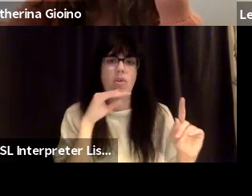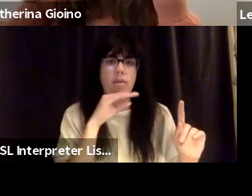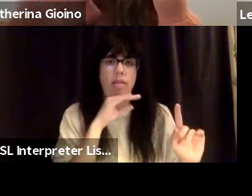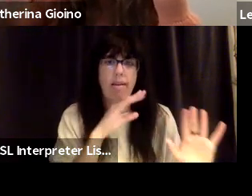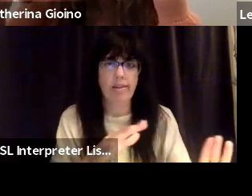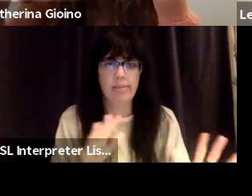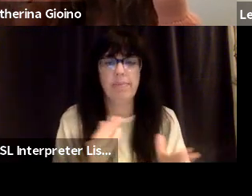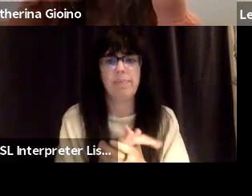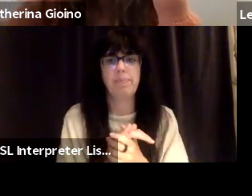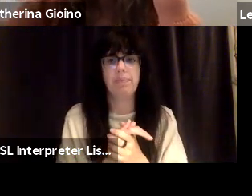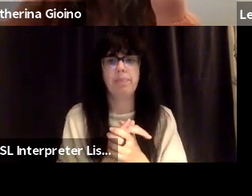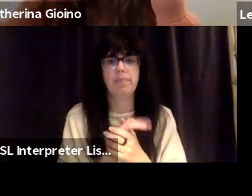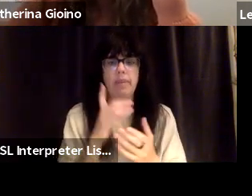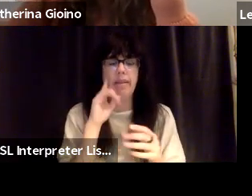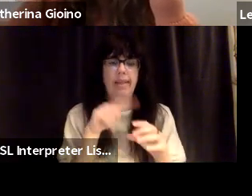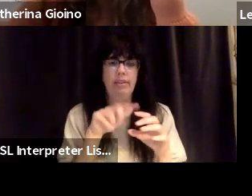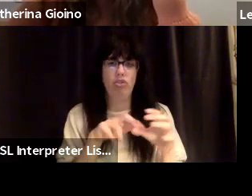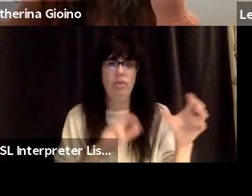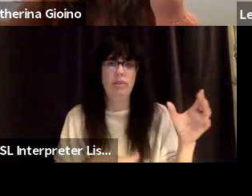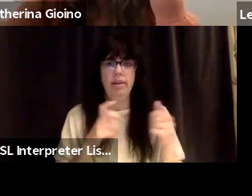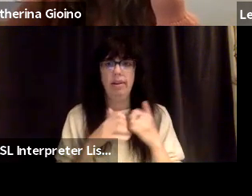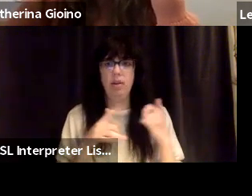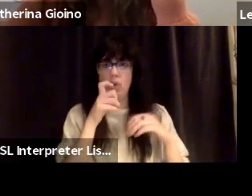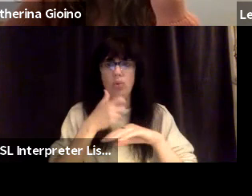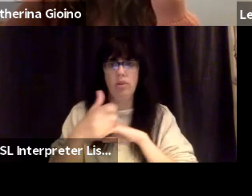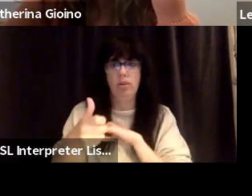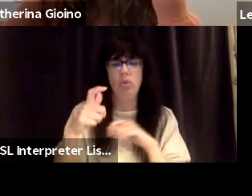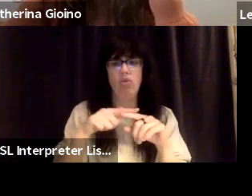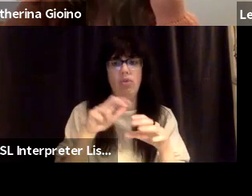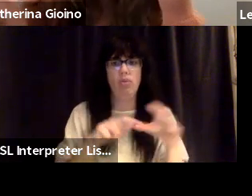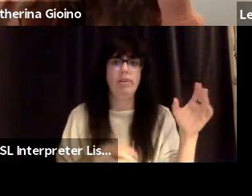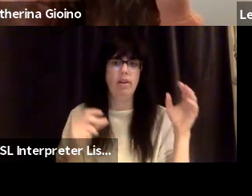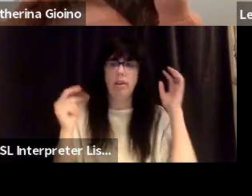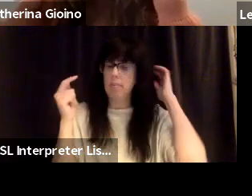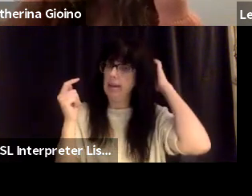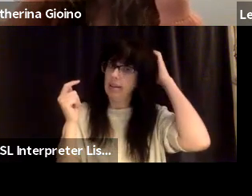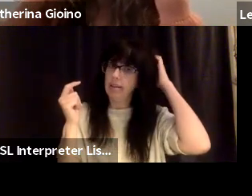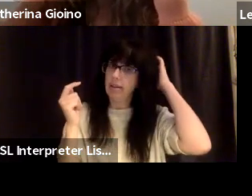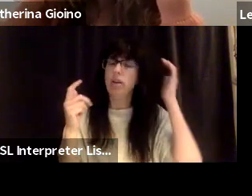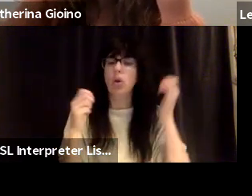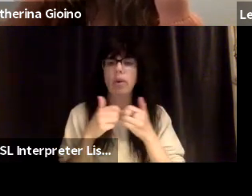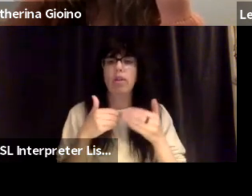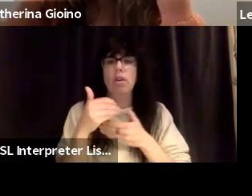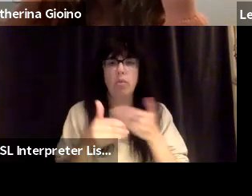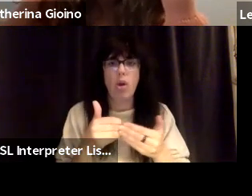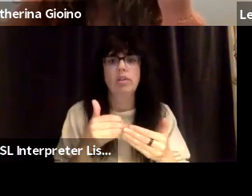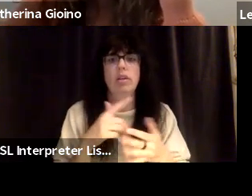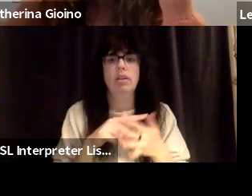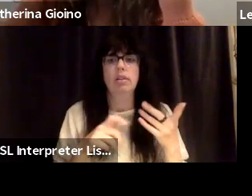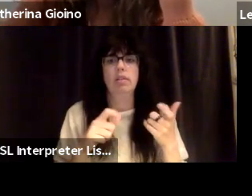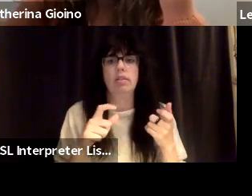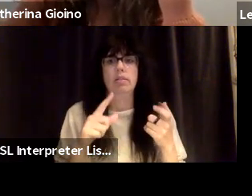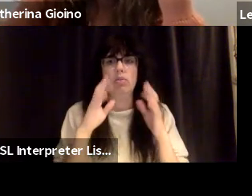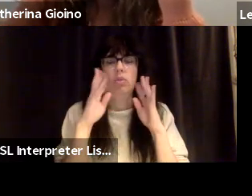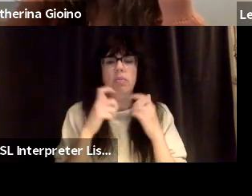ability. Again, I think he should have resigned. I think anyone who's accused of anything should resign immediately, or again, with due process, come up with very good, very,